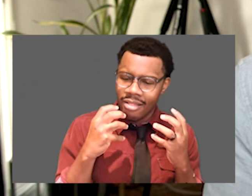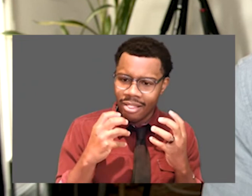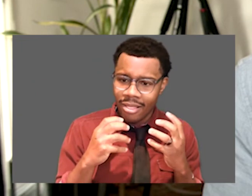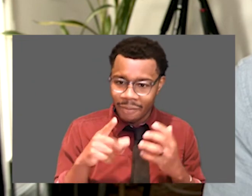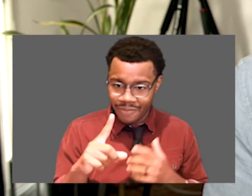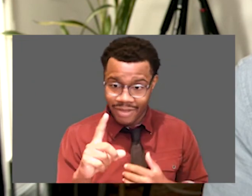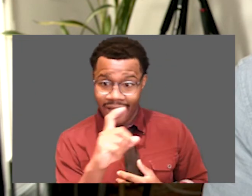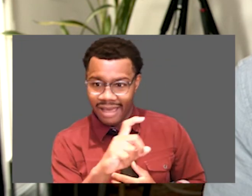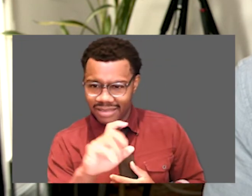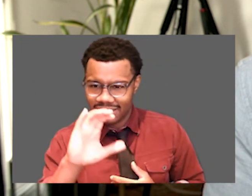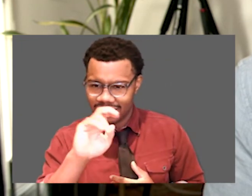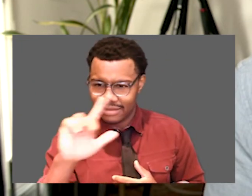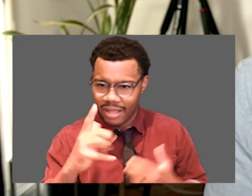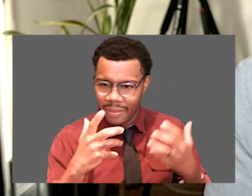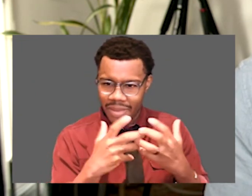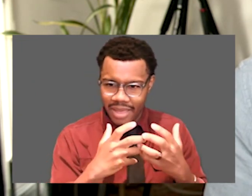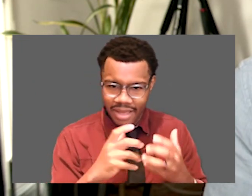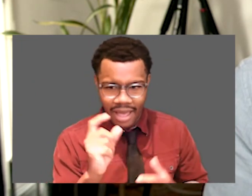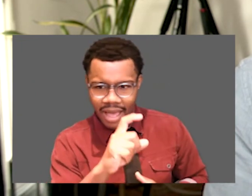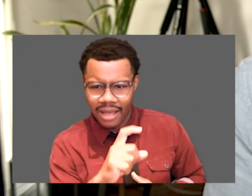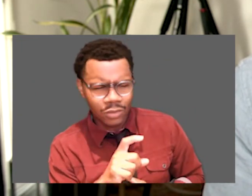cellmate, what are you in here for?